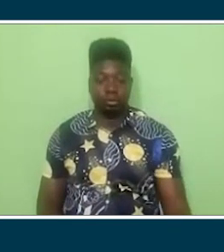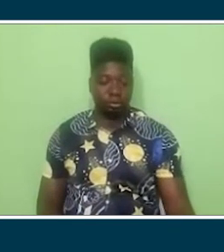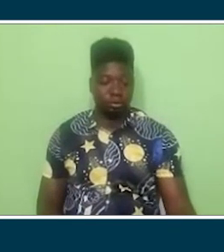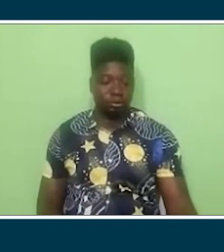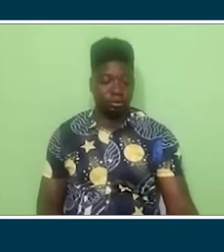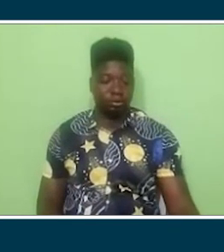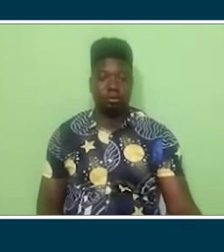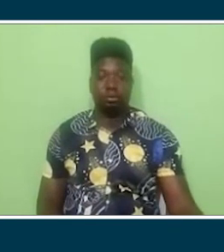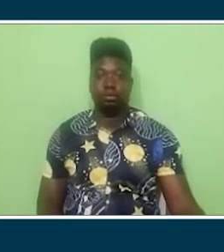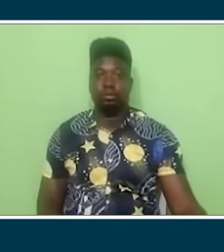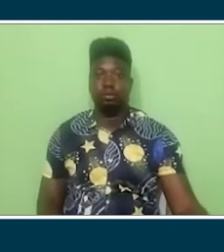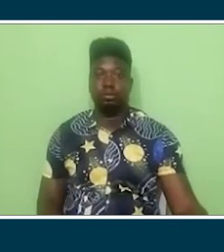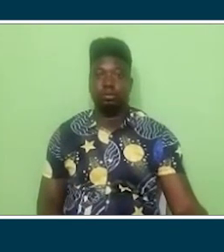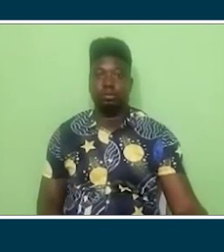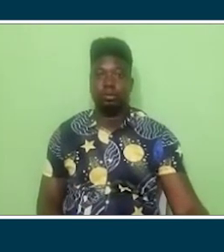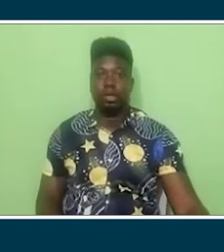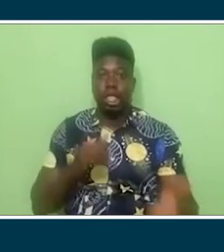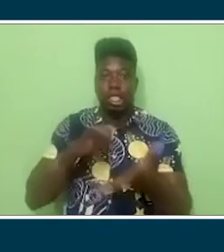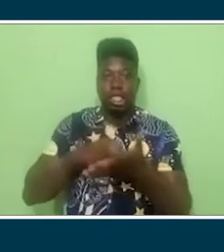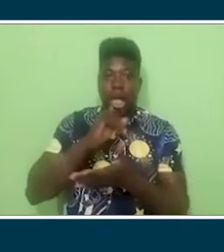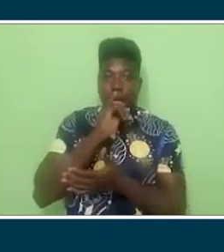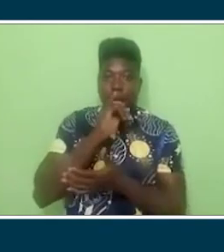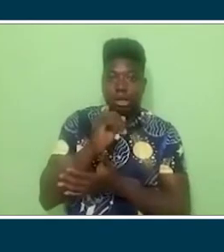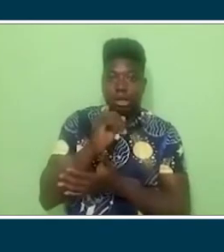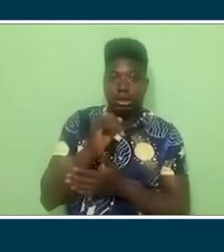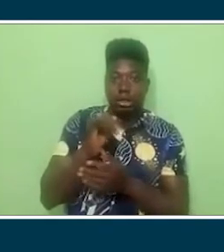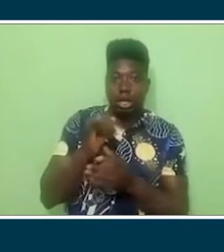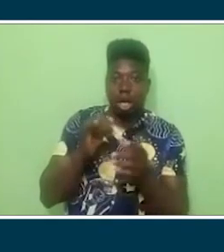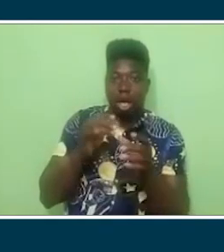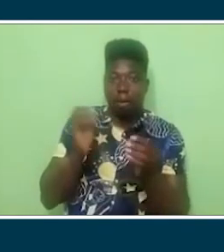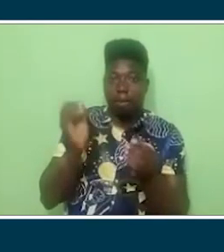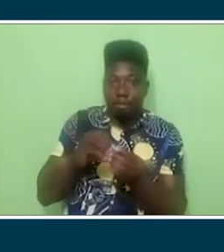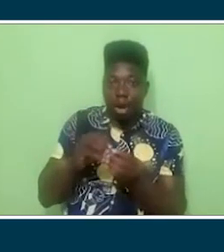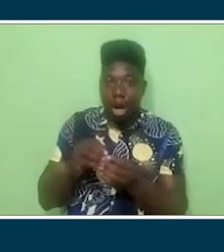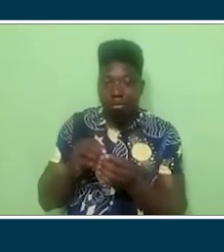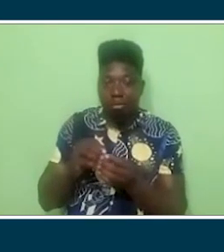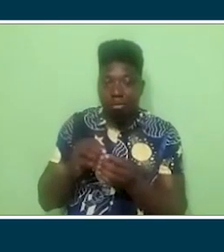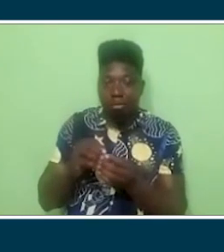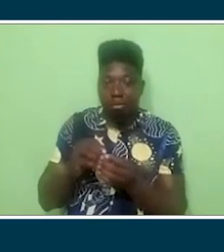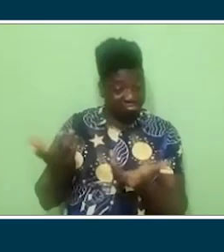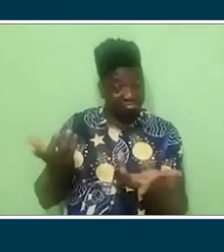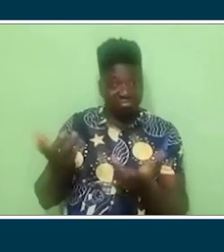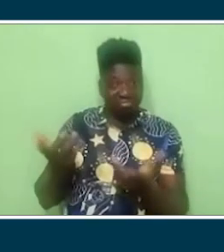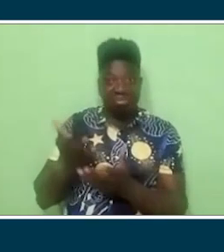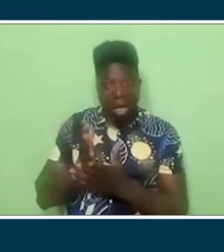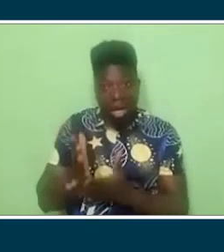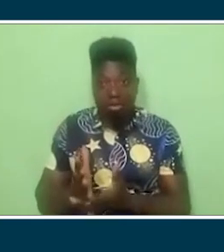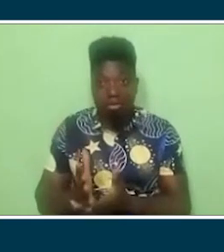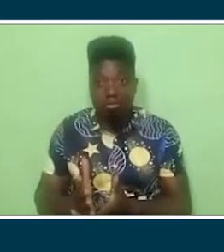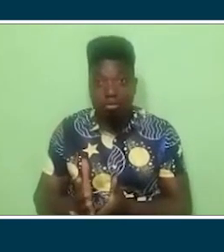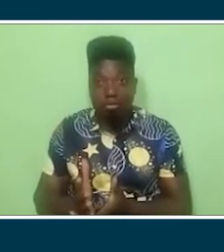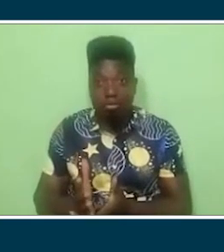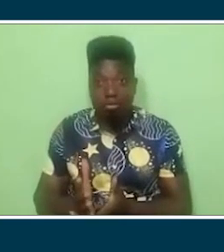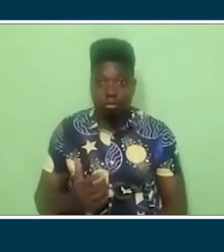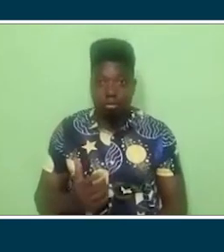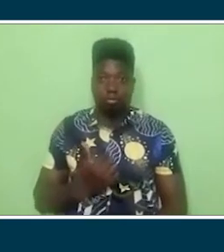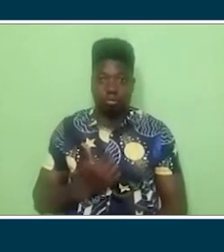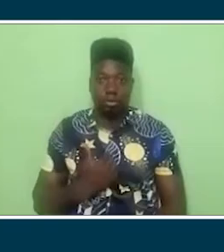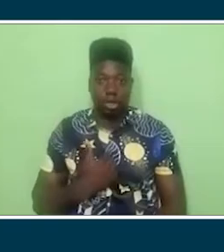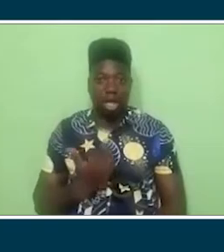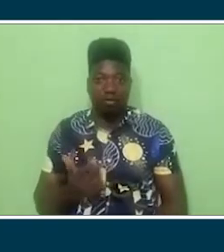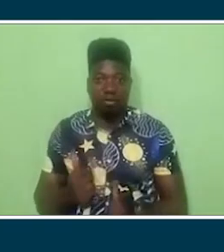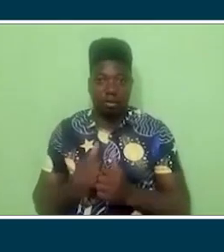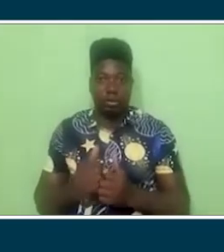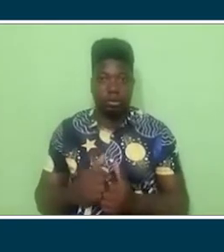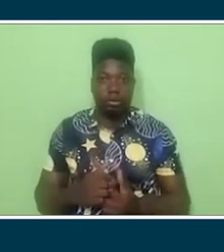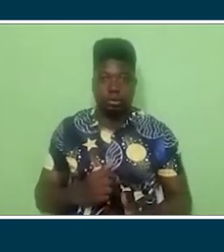that is more systemic, right? For lunch, I had grapes. I'm going somewhere with